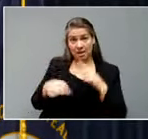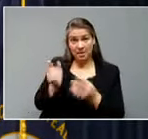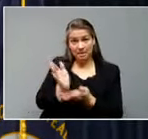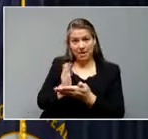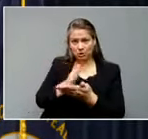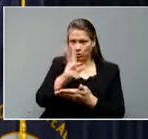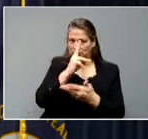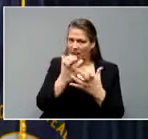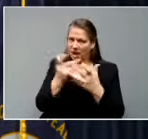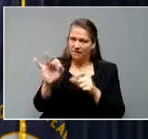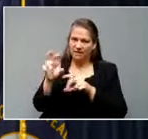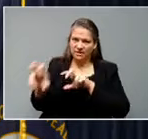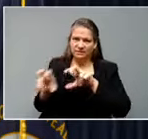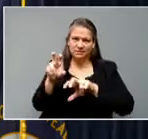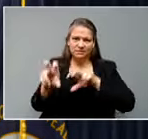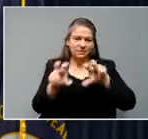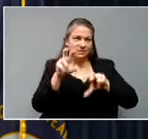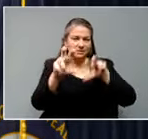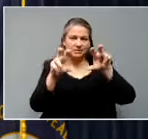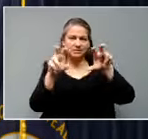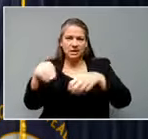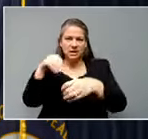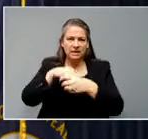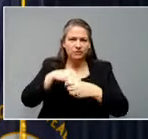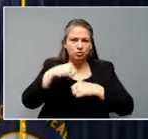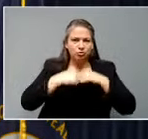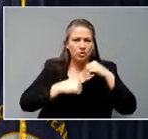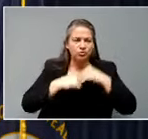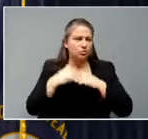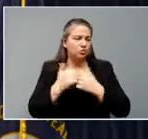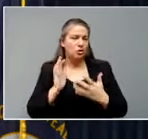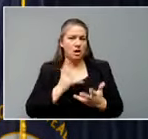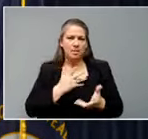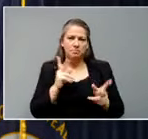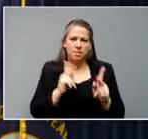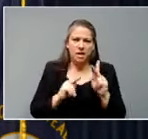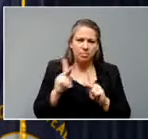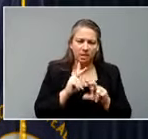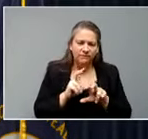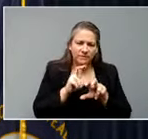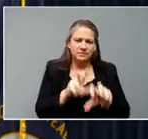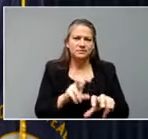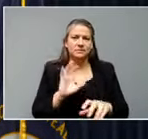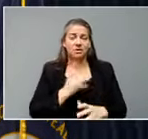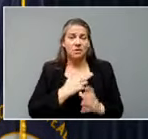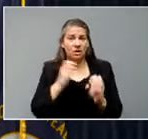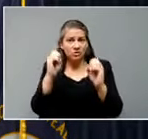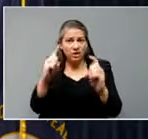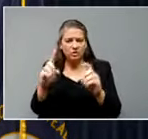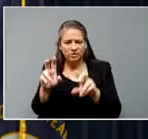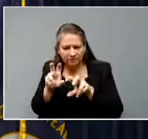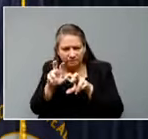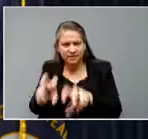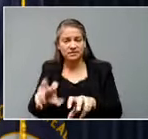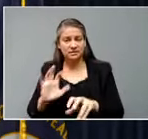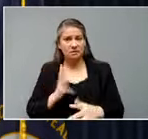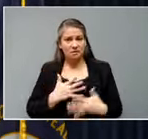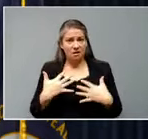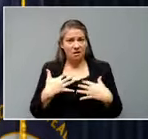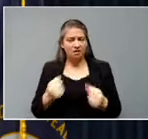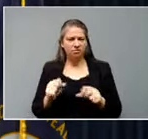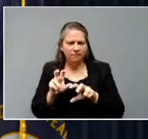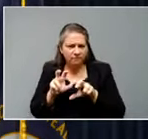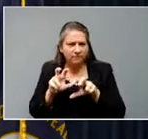investments in our infrastructure, in our people, in our education, in our health. We are ready